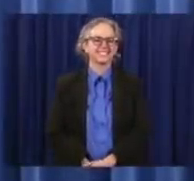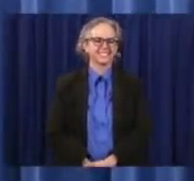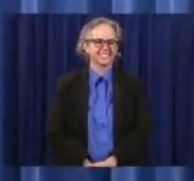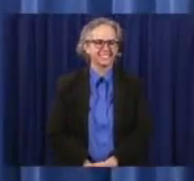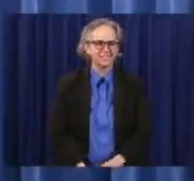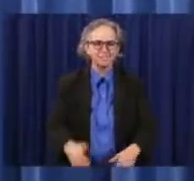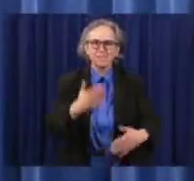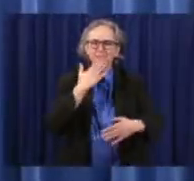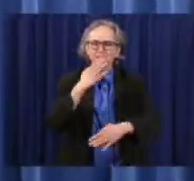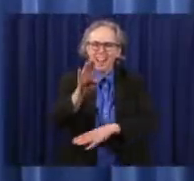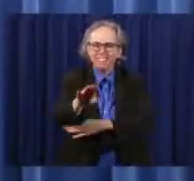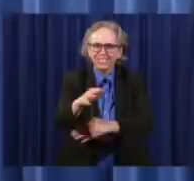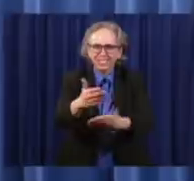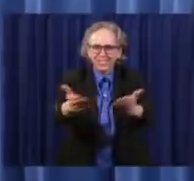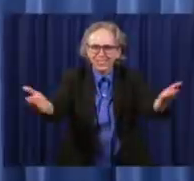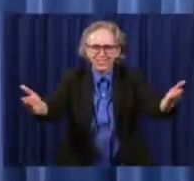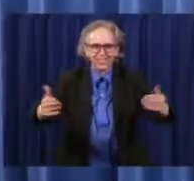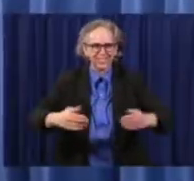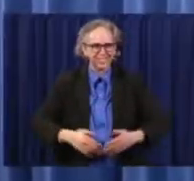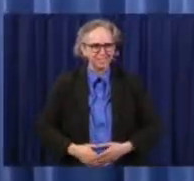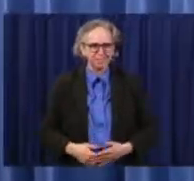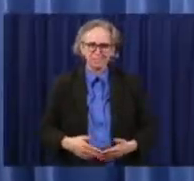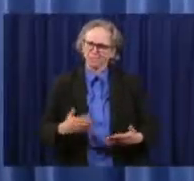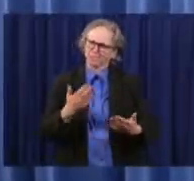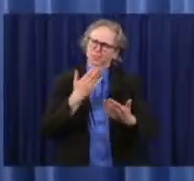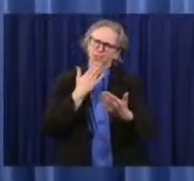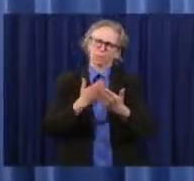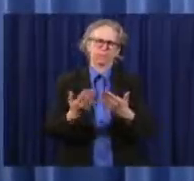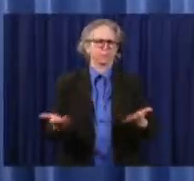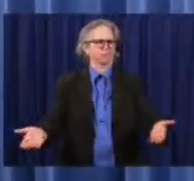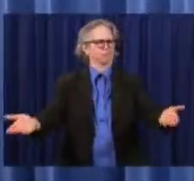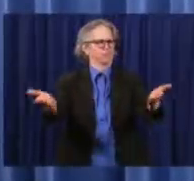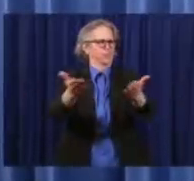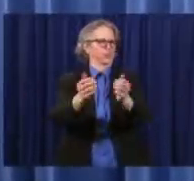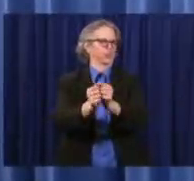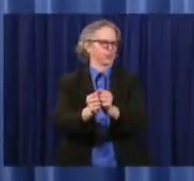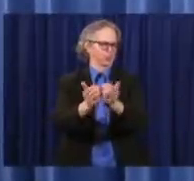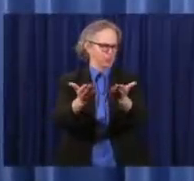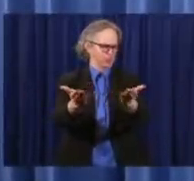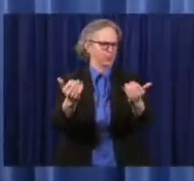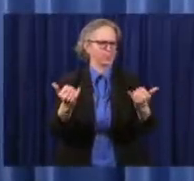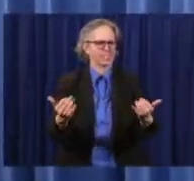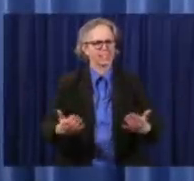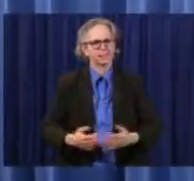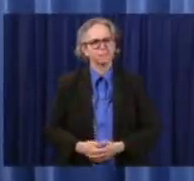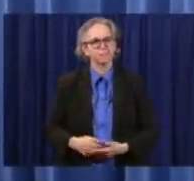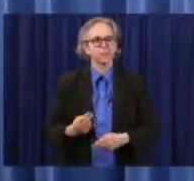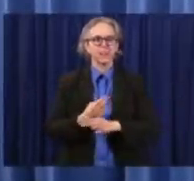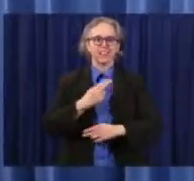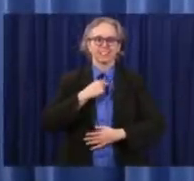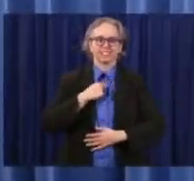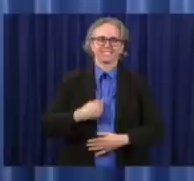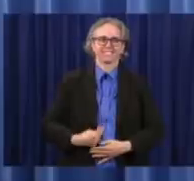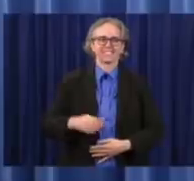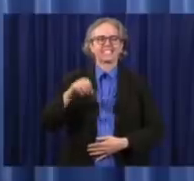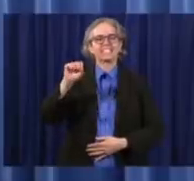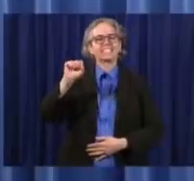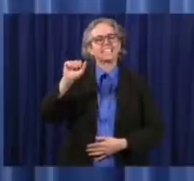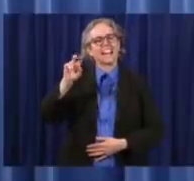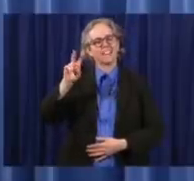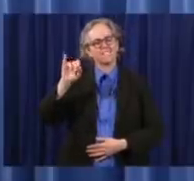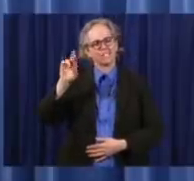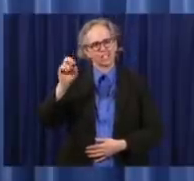Good afternoon, everyone. Good to be with you today. I'm wearing Xavier's tie down in